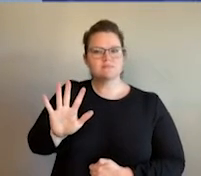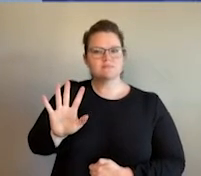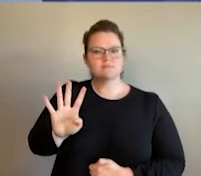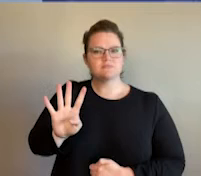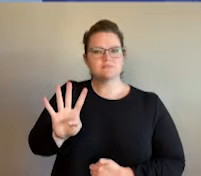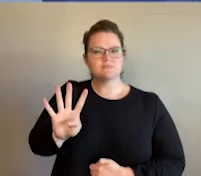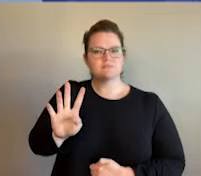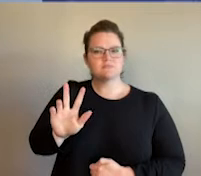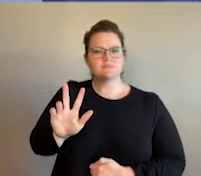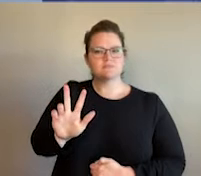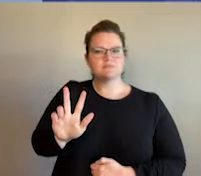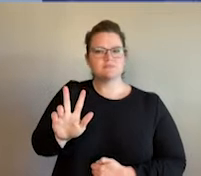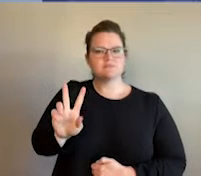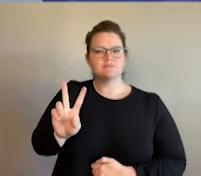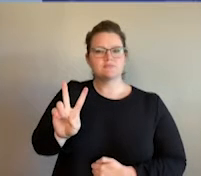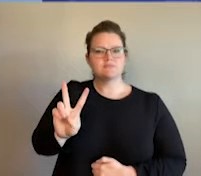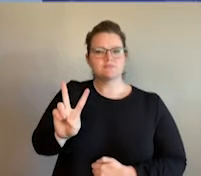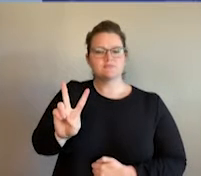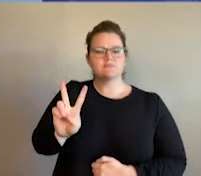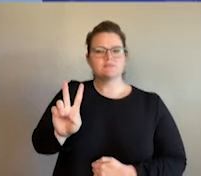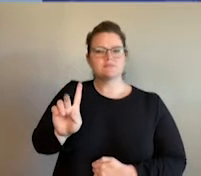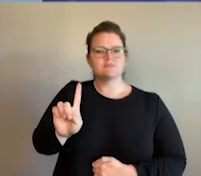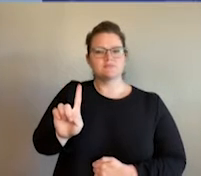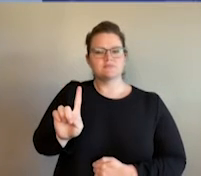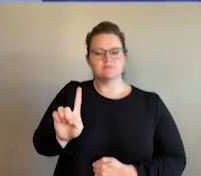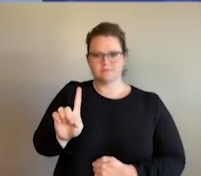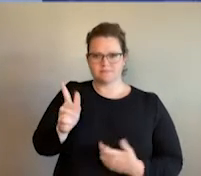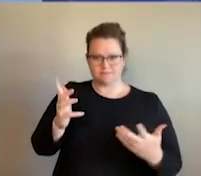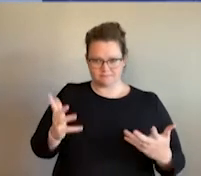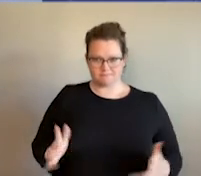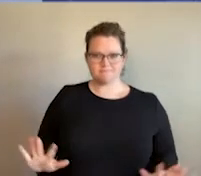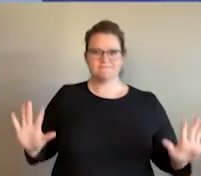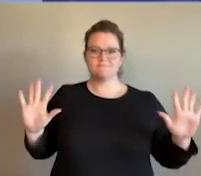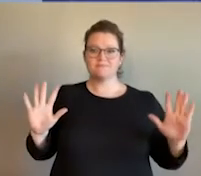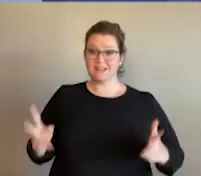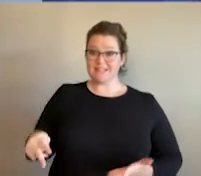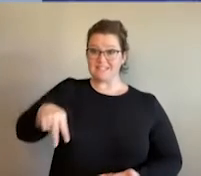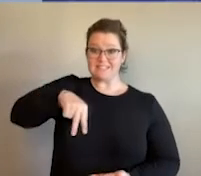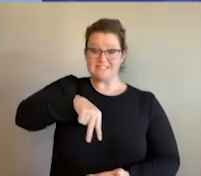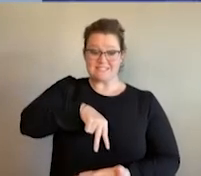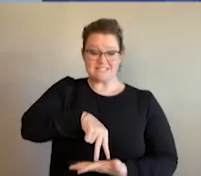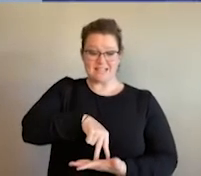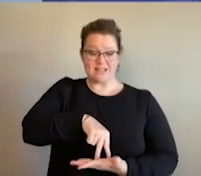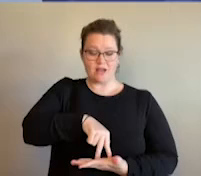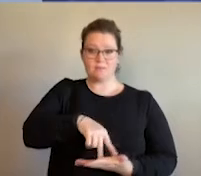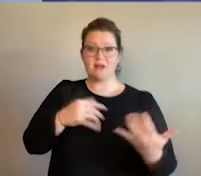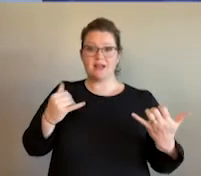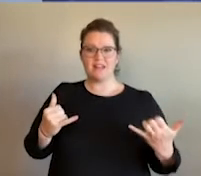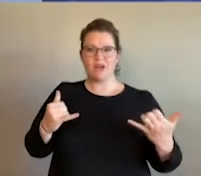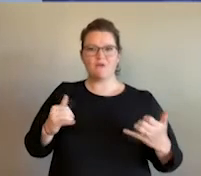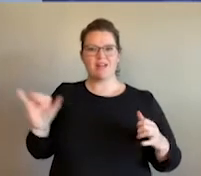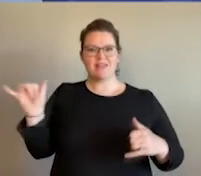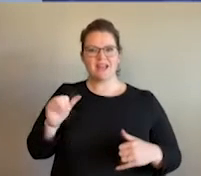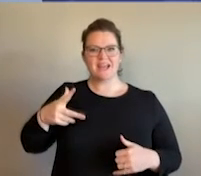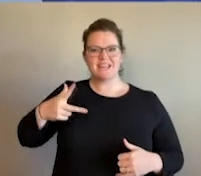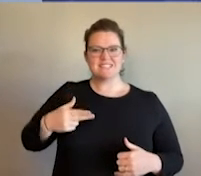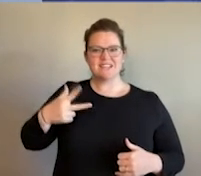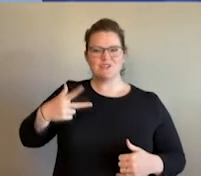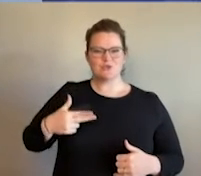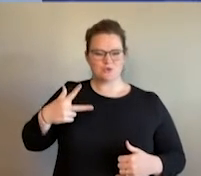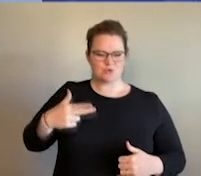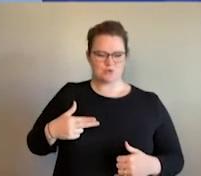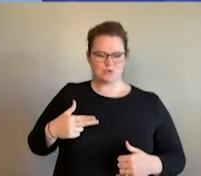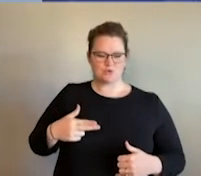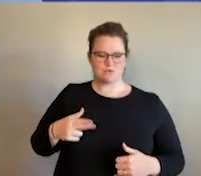5, 4, 3, 2, 1. Stand up. We're going to do some scissors. That means your feet are going to go out